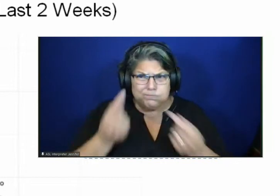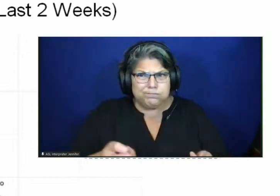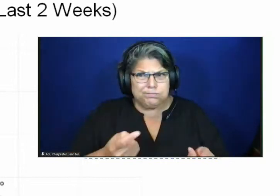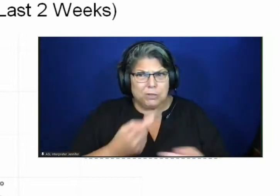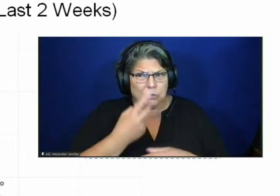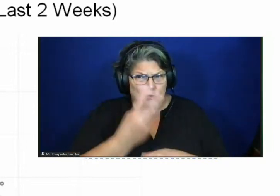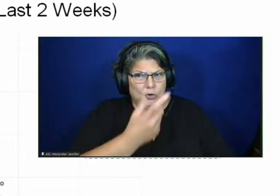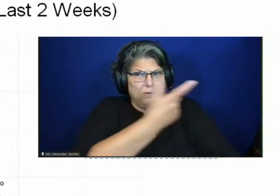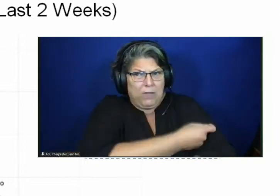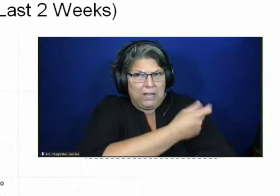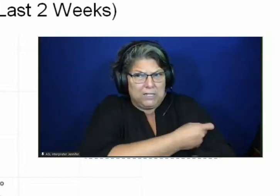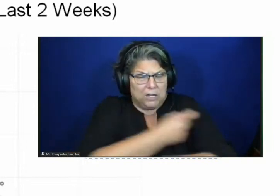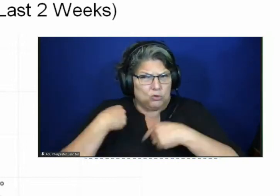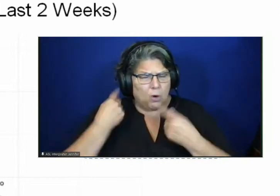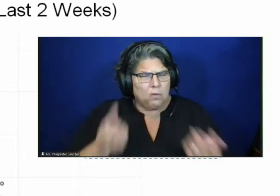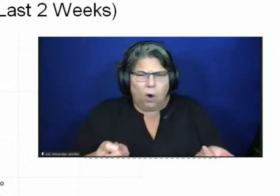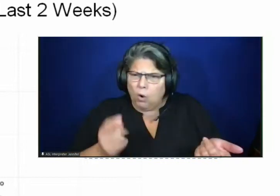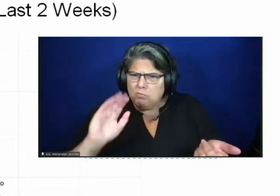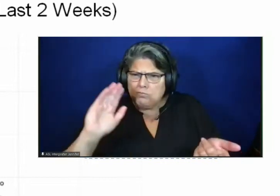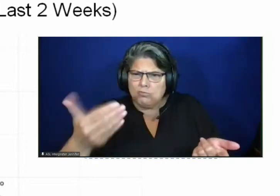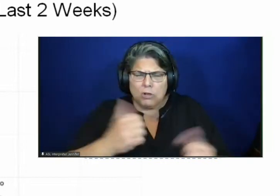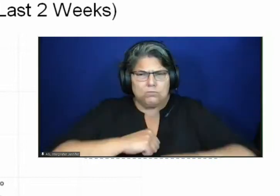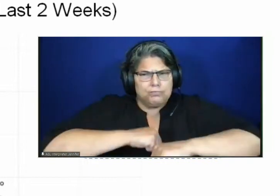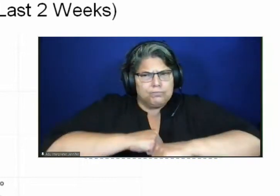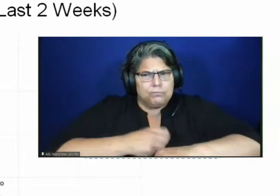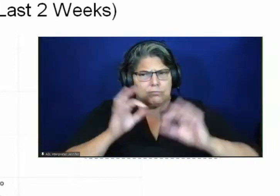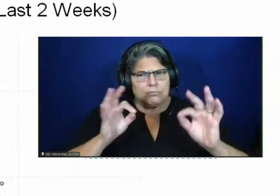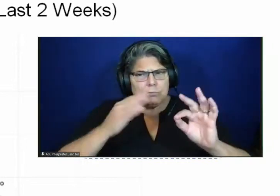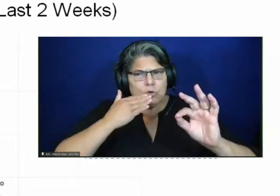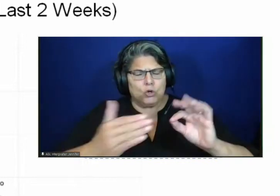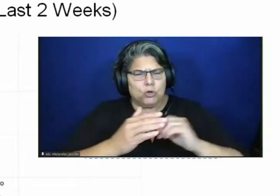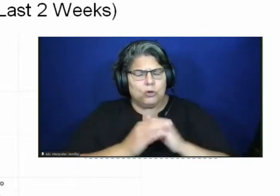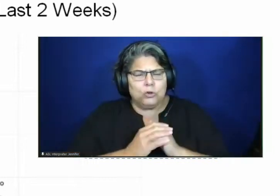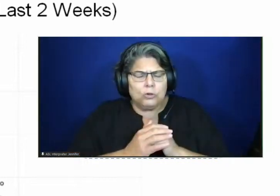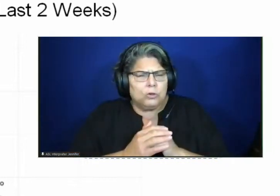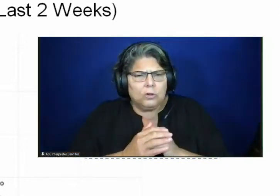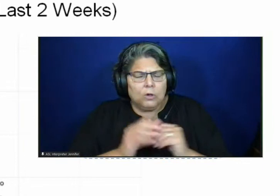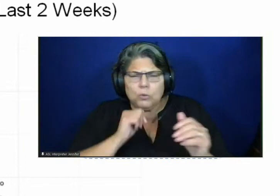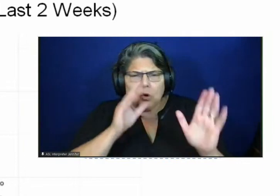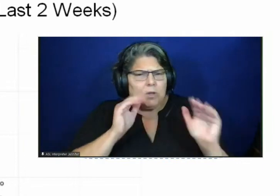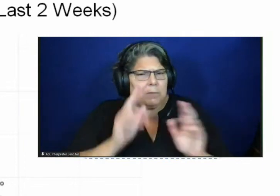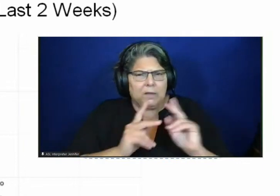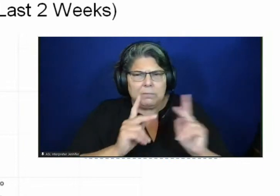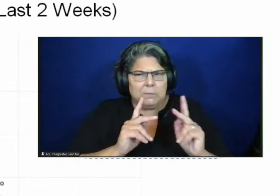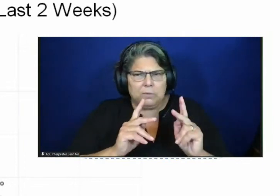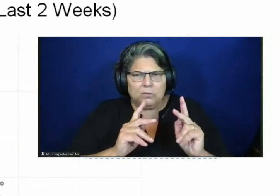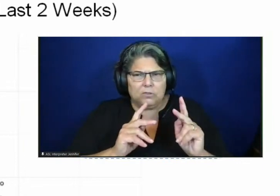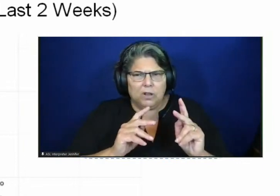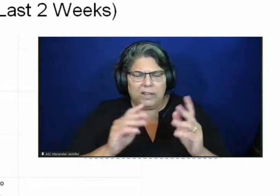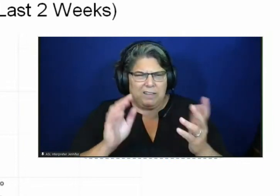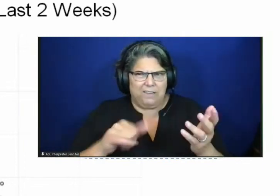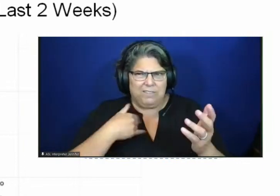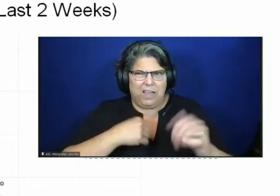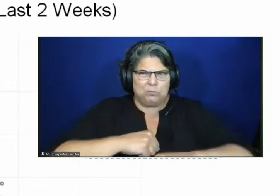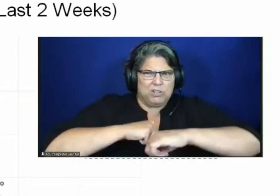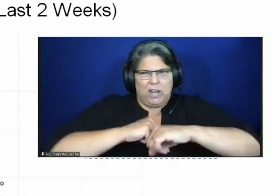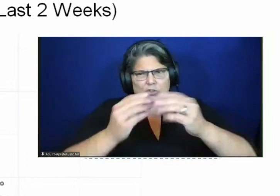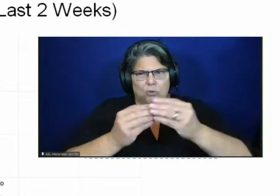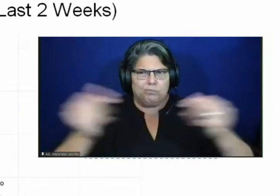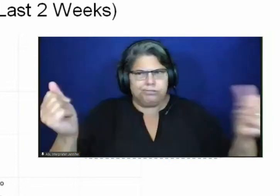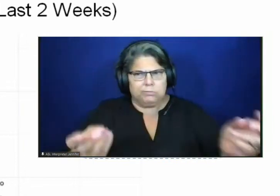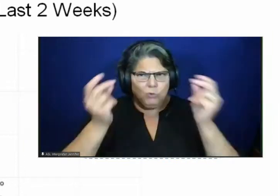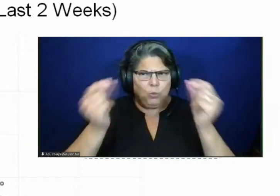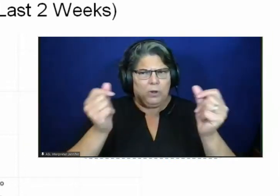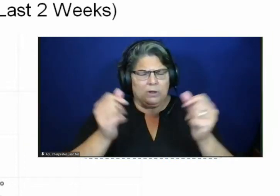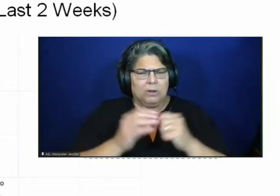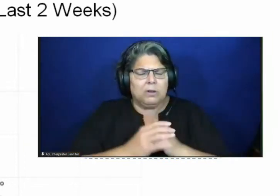good protection, and we do not expect for people to lose their immunity overnight. However, the county is seeing